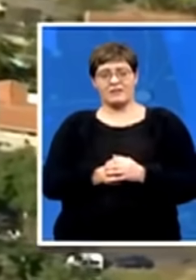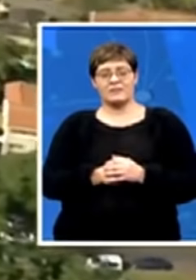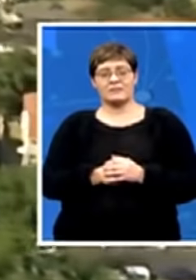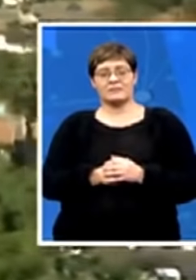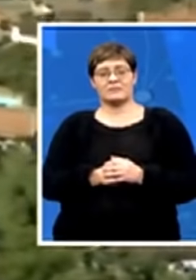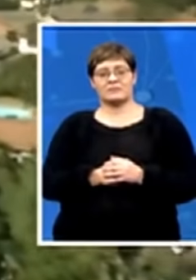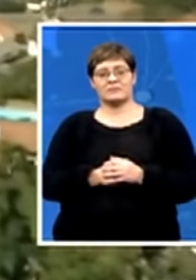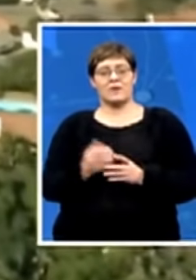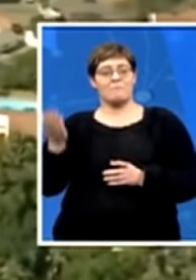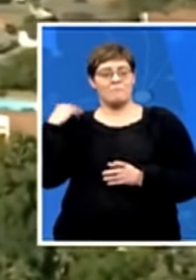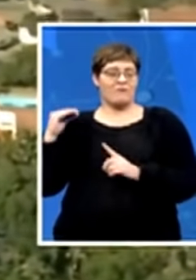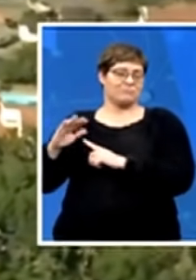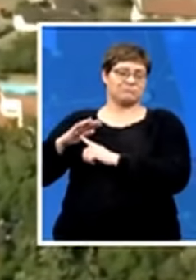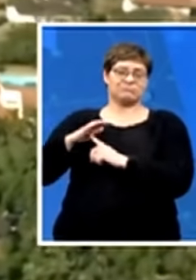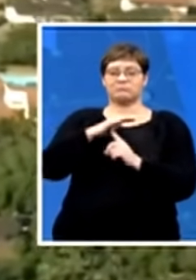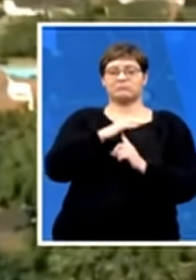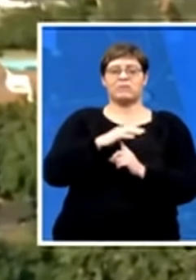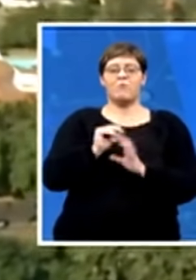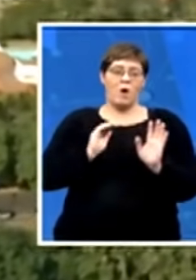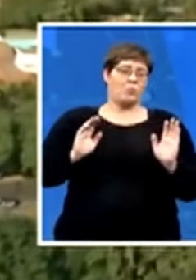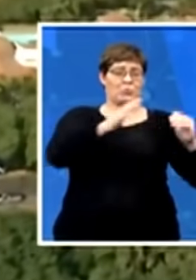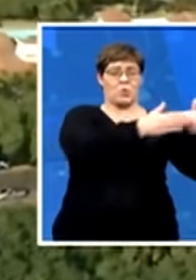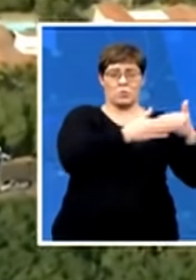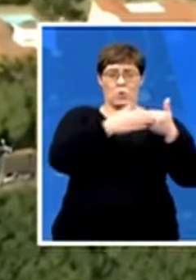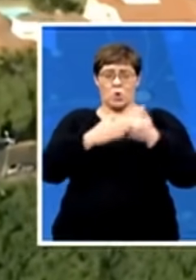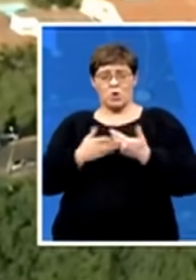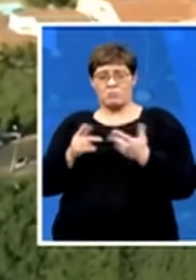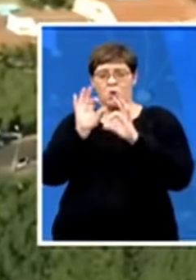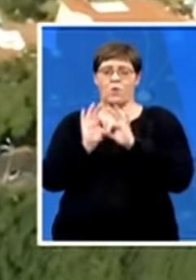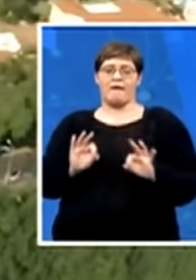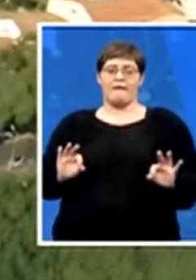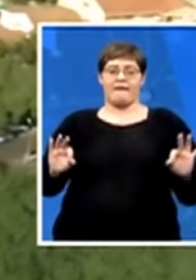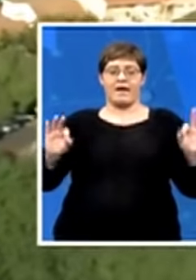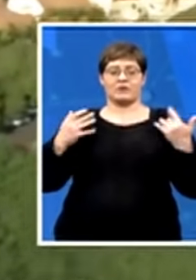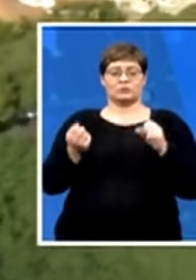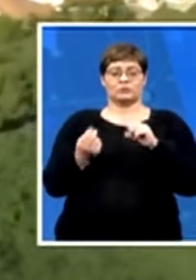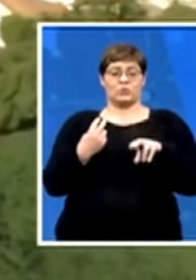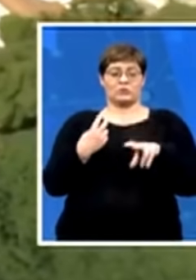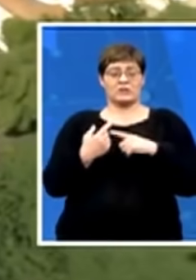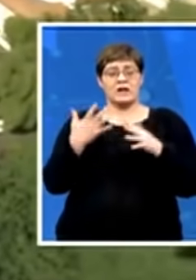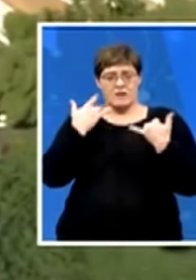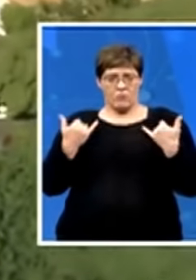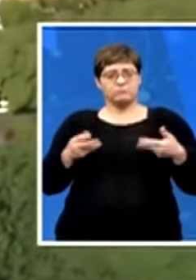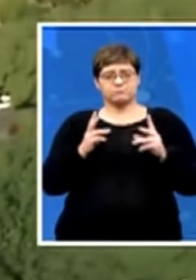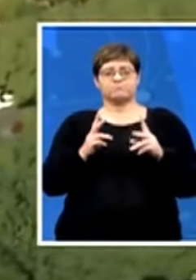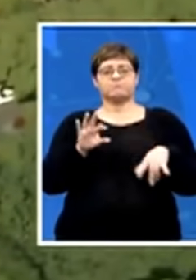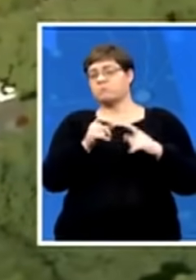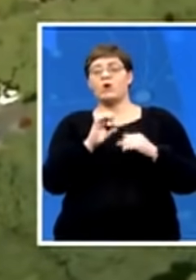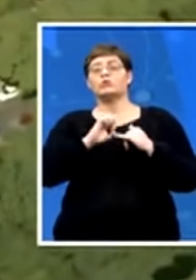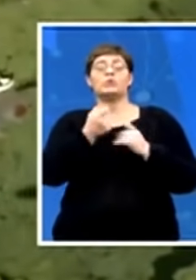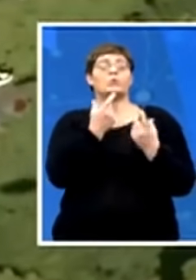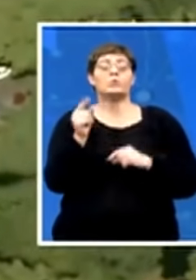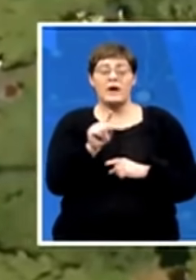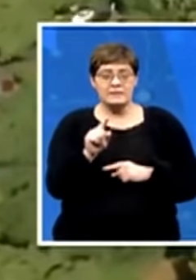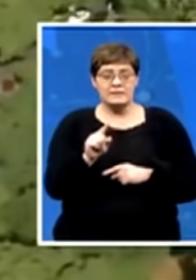very closed and very quiet. Many people taking to the streets now to try and traverse through